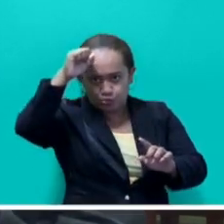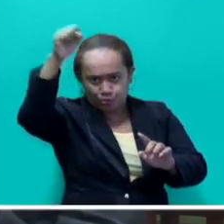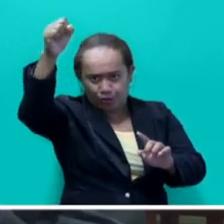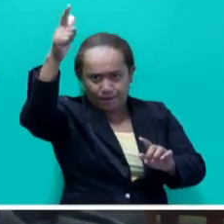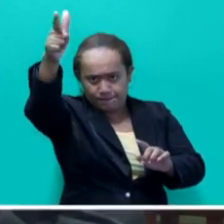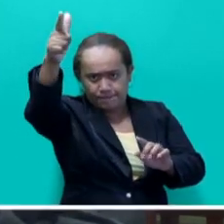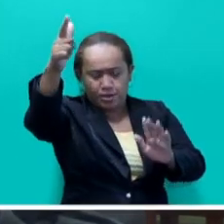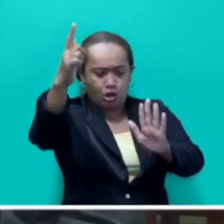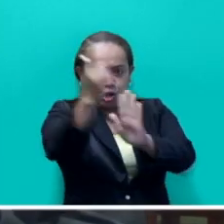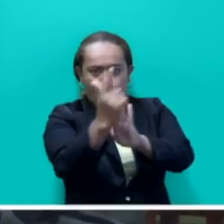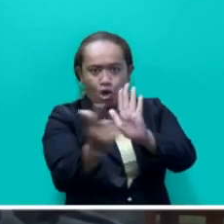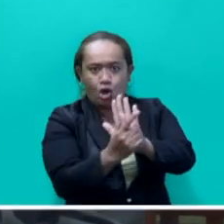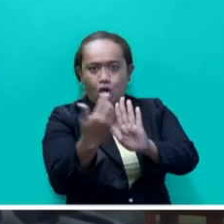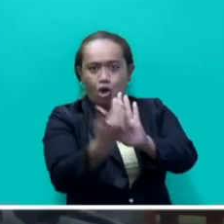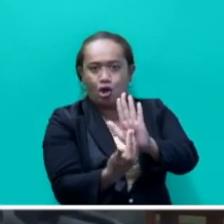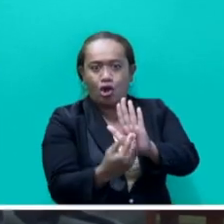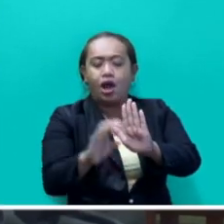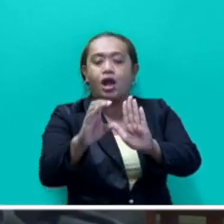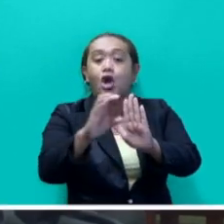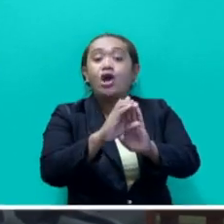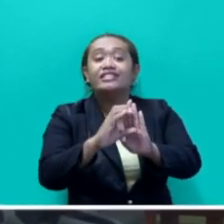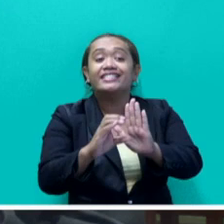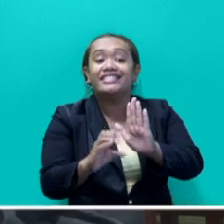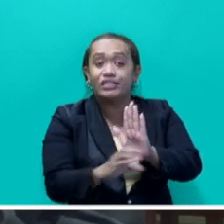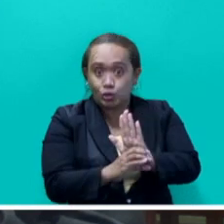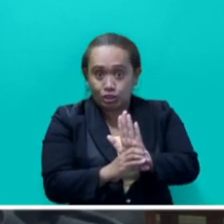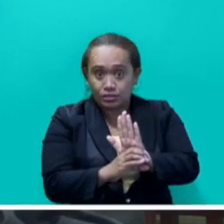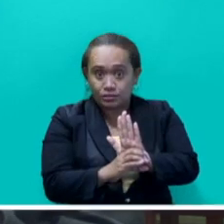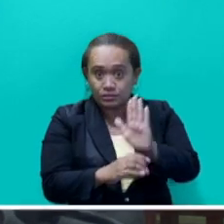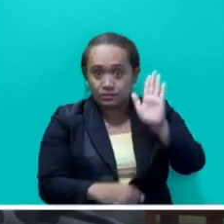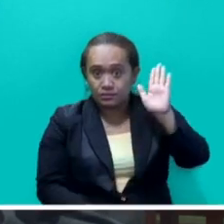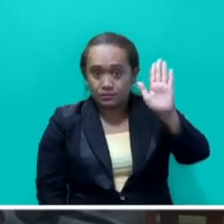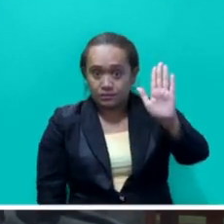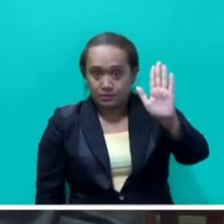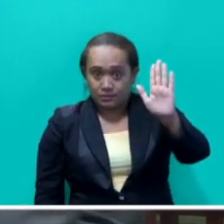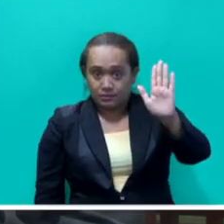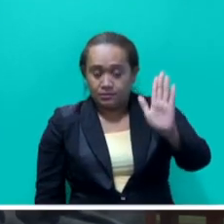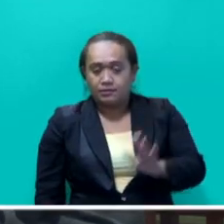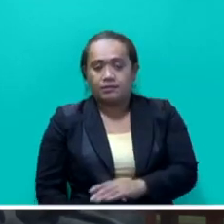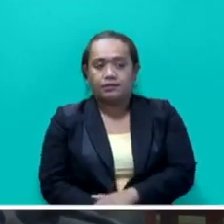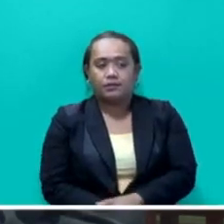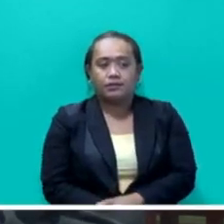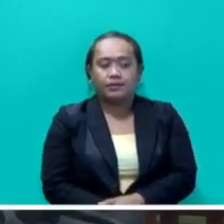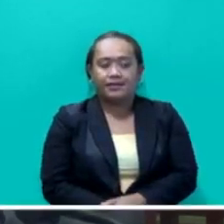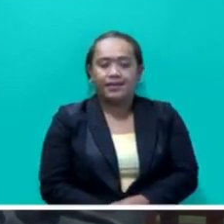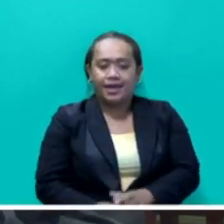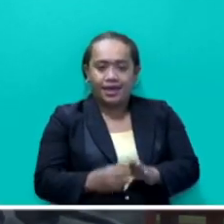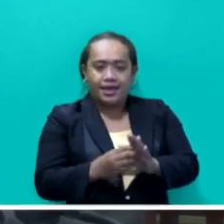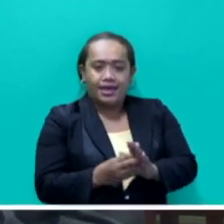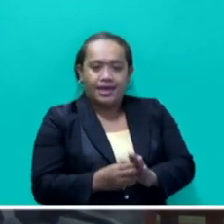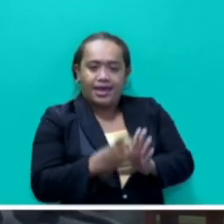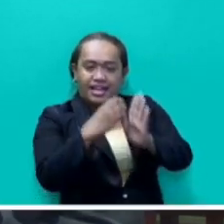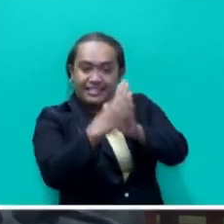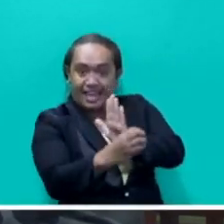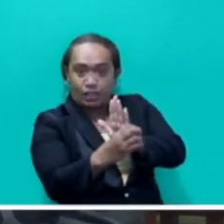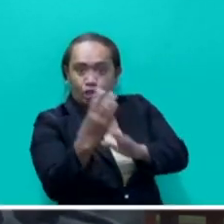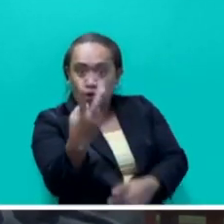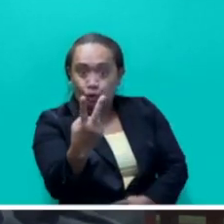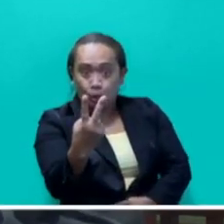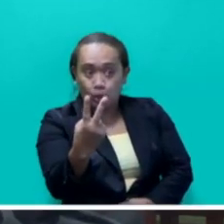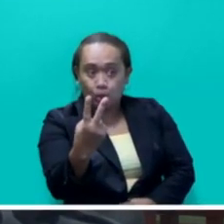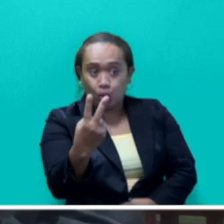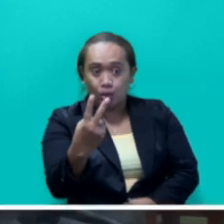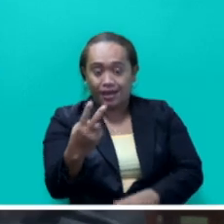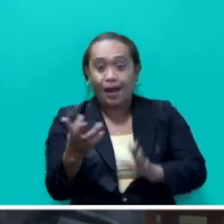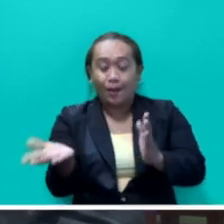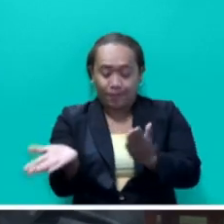This is, this is the supreme law, Mr. Speaker, sir. And section 2, let me read